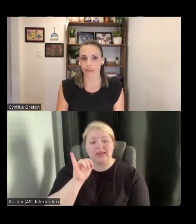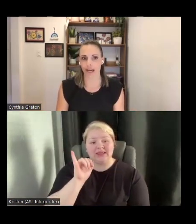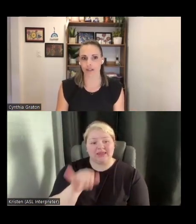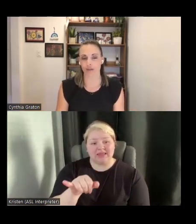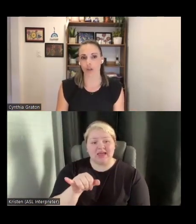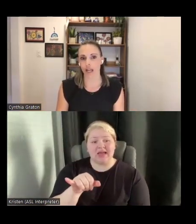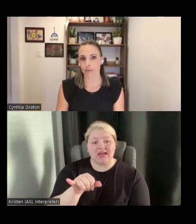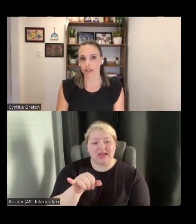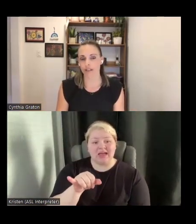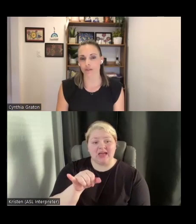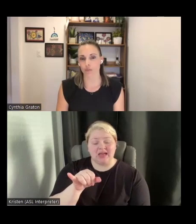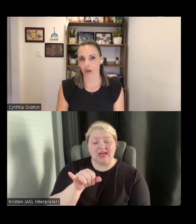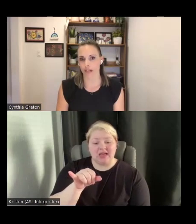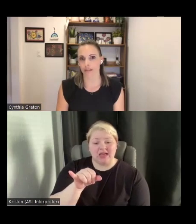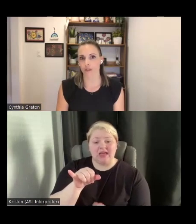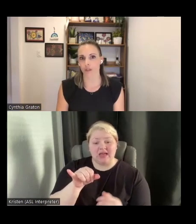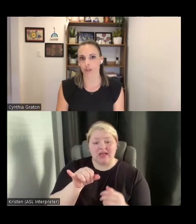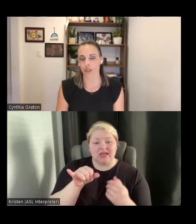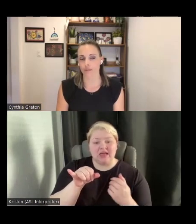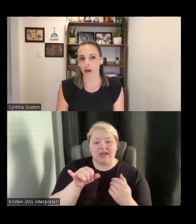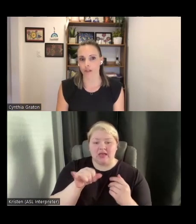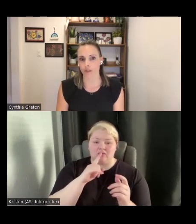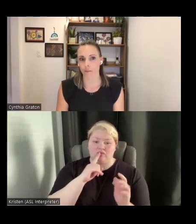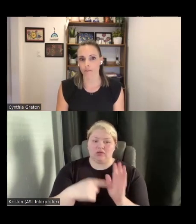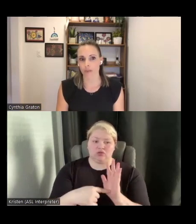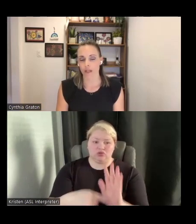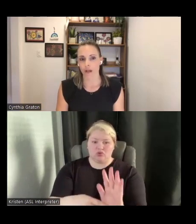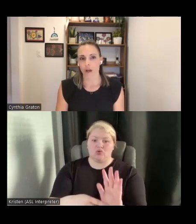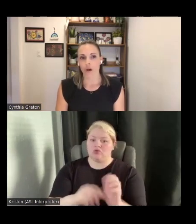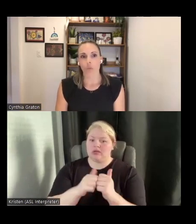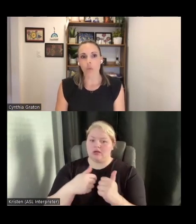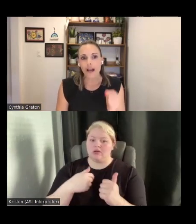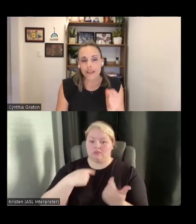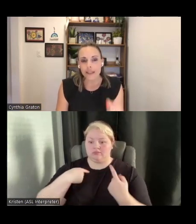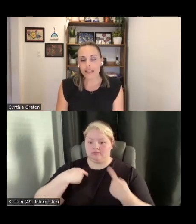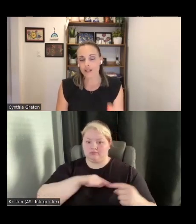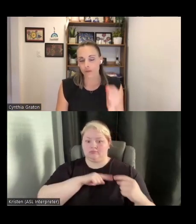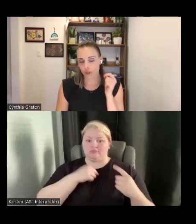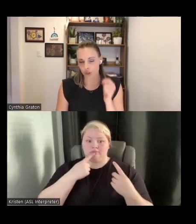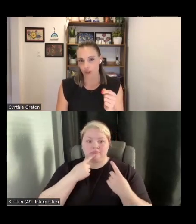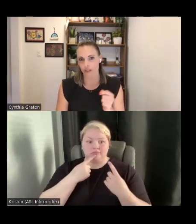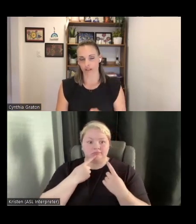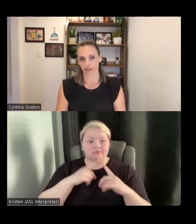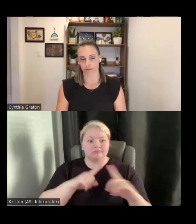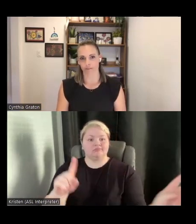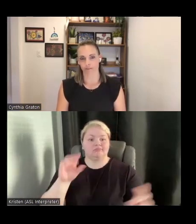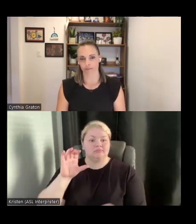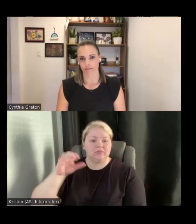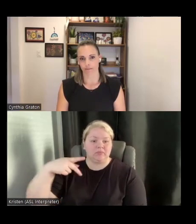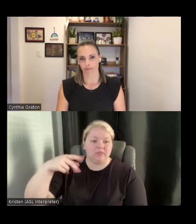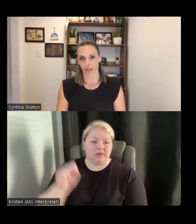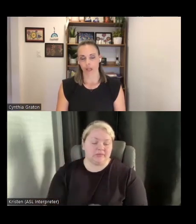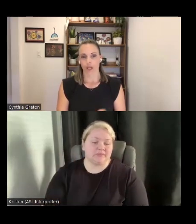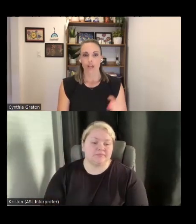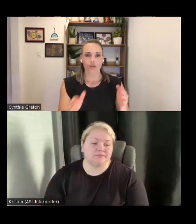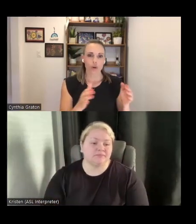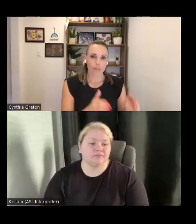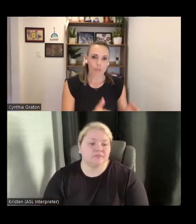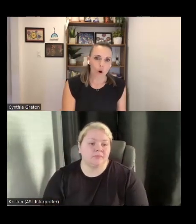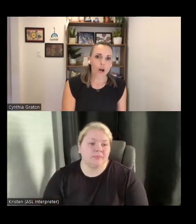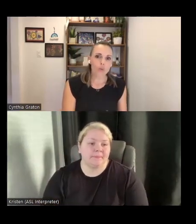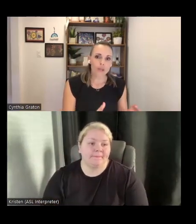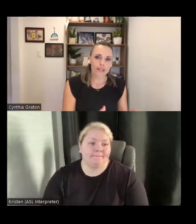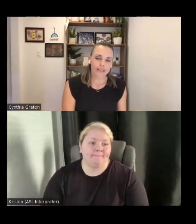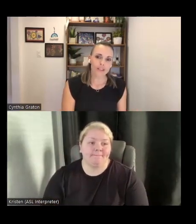fabulous impact of the collaborative and proactive solutions model. One thing's for certain,